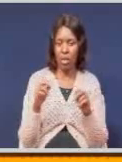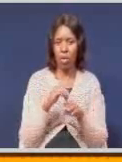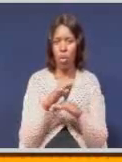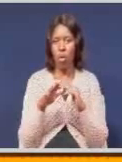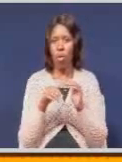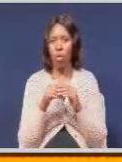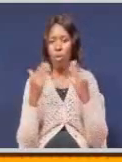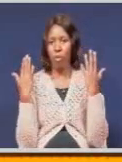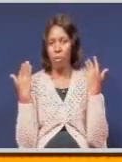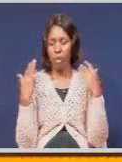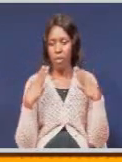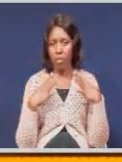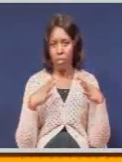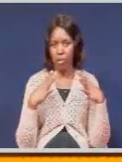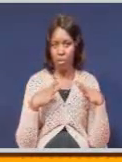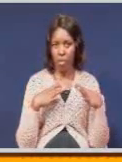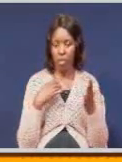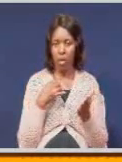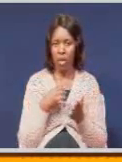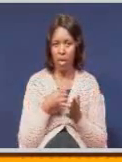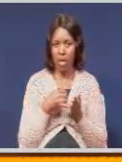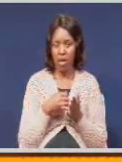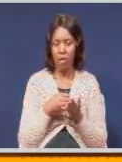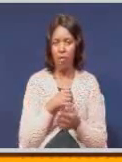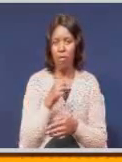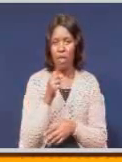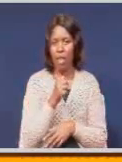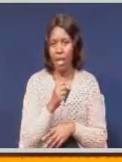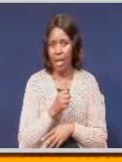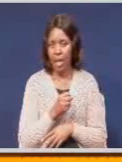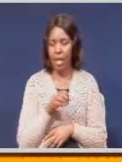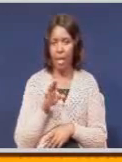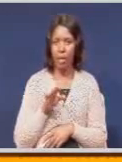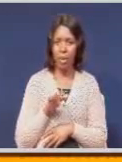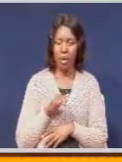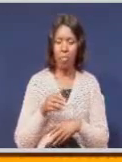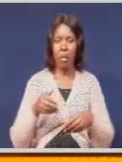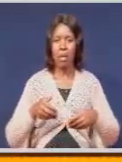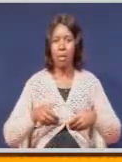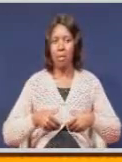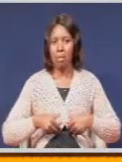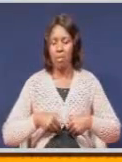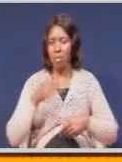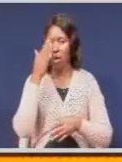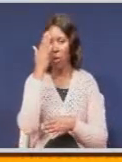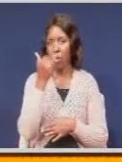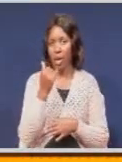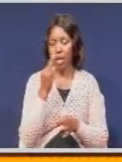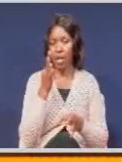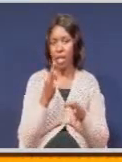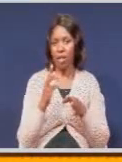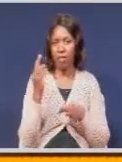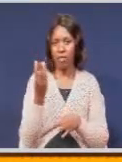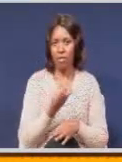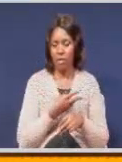Meru people, including wazees, wamama, vijana, because if we